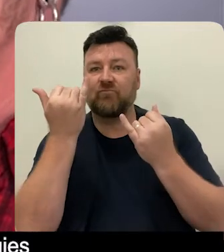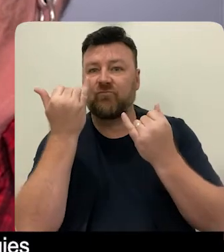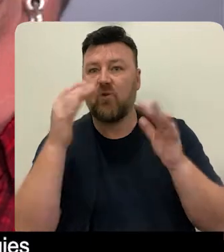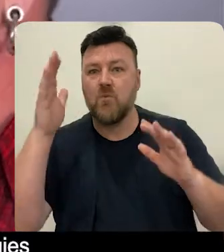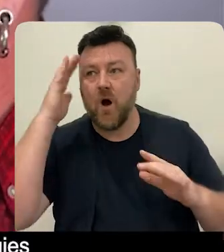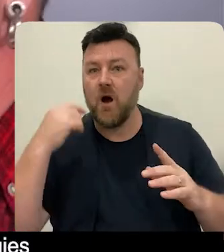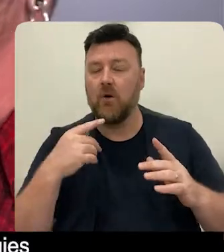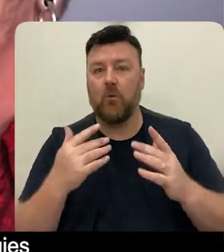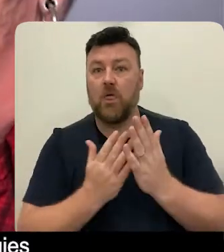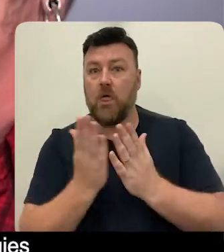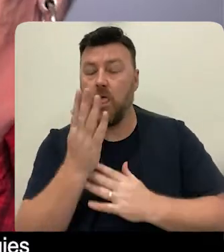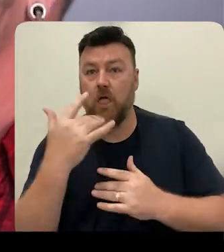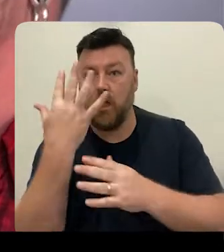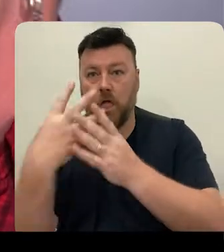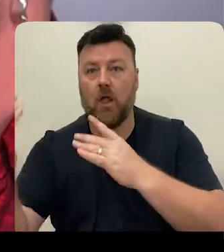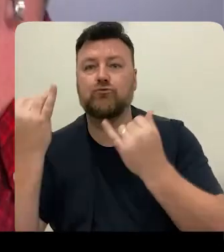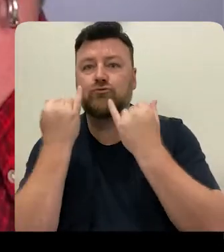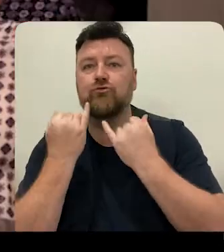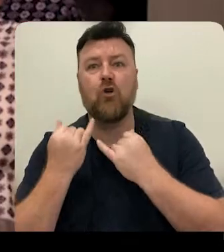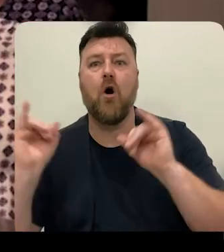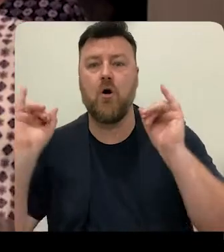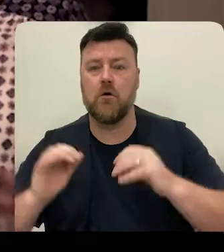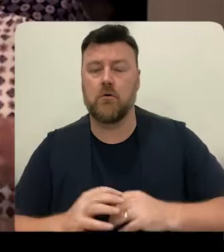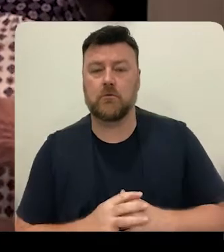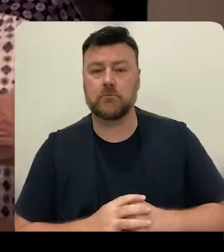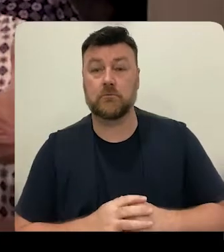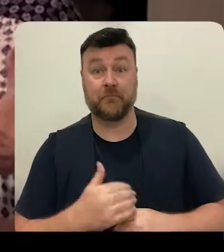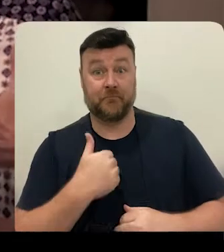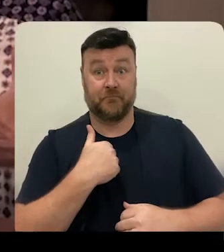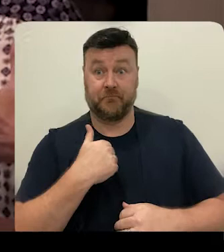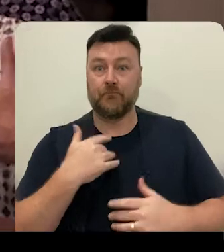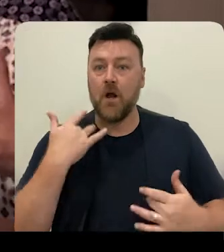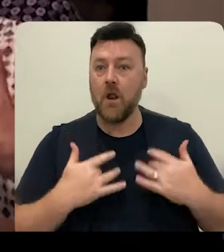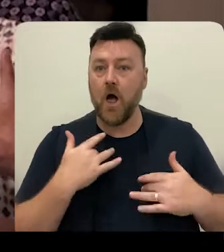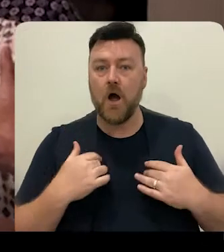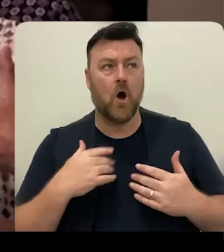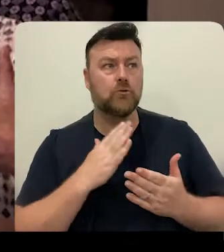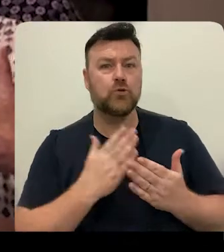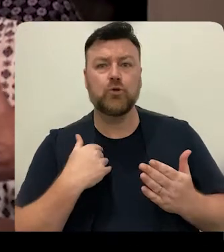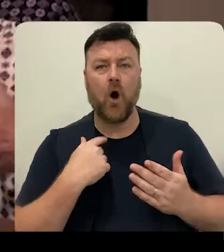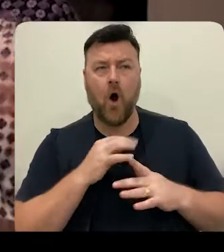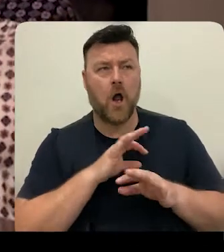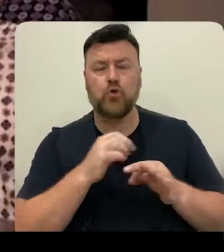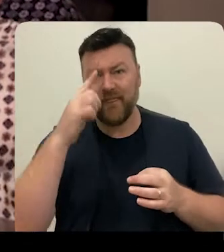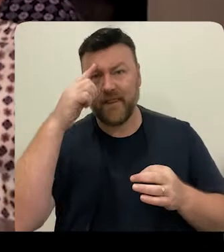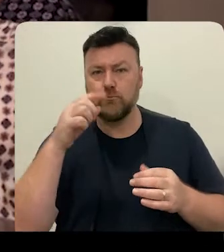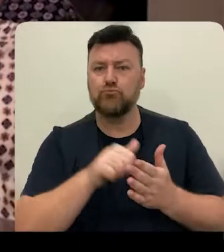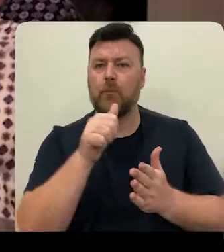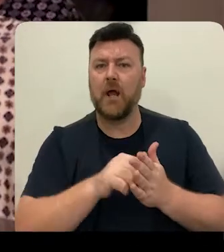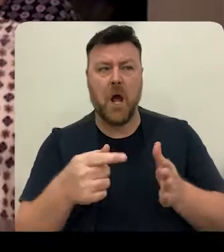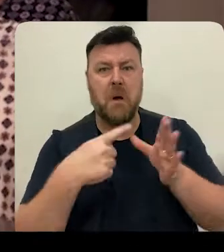and get into their coping strategies and get lost in that. I was so reactive to my life rather than